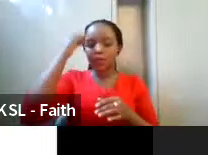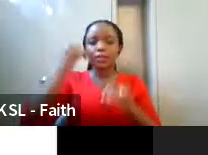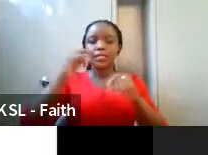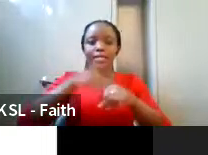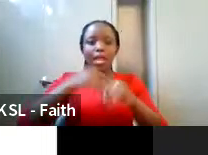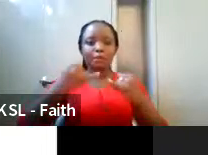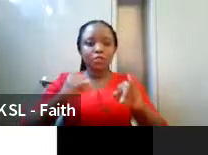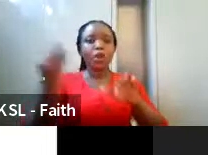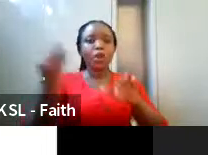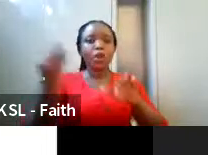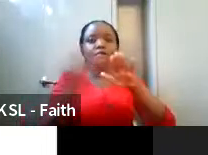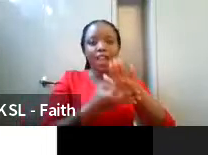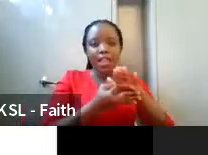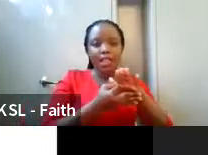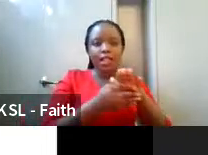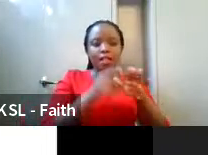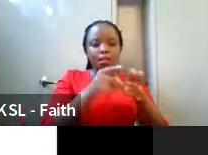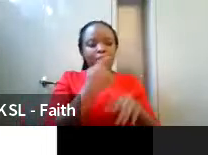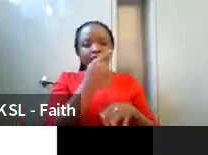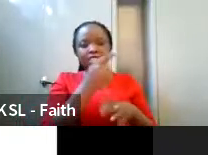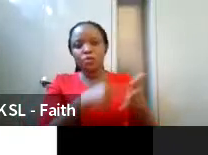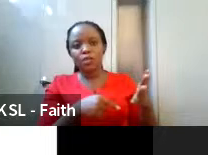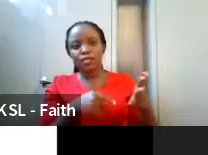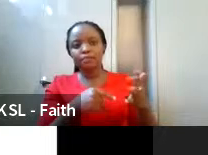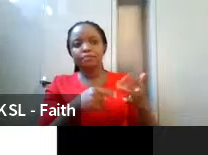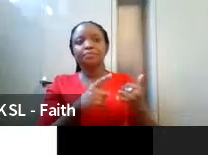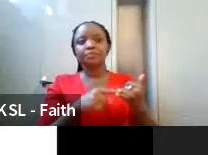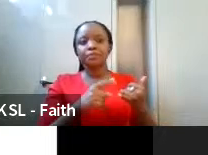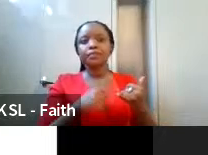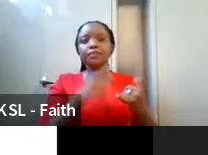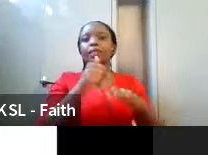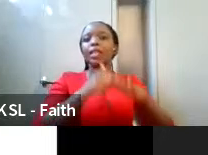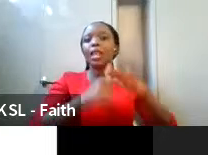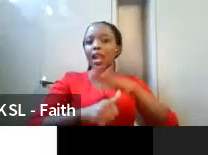file, it tells you that it is under